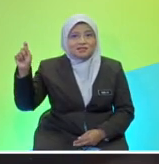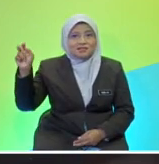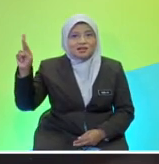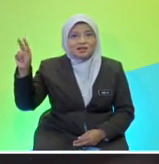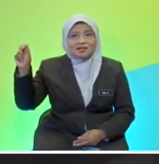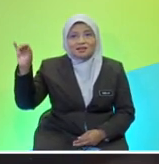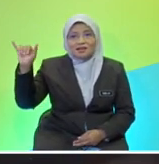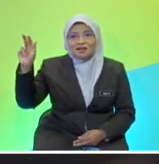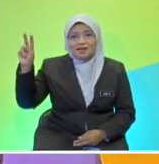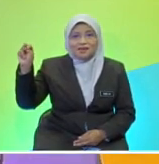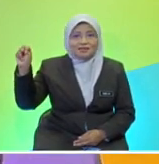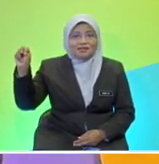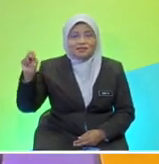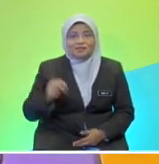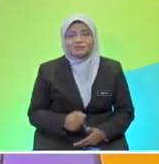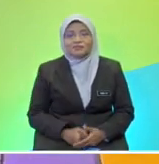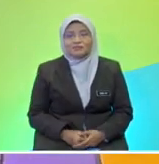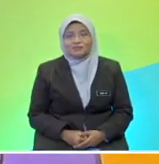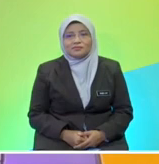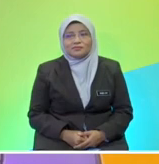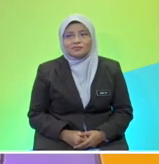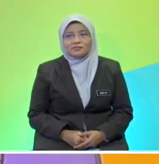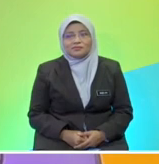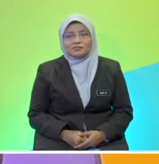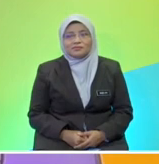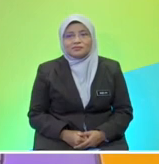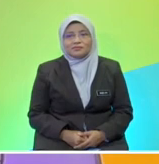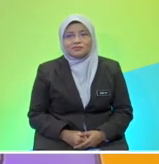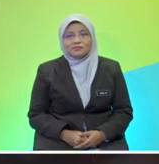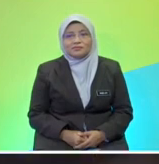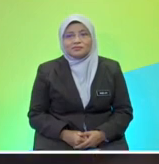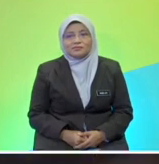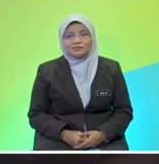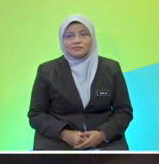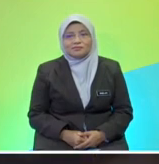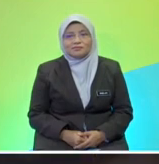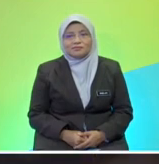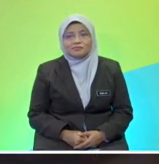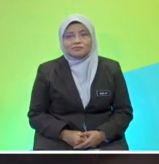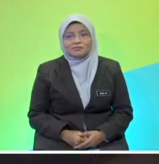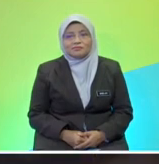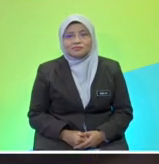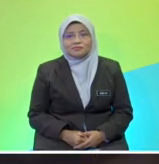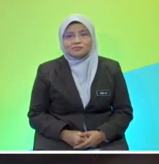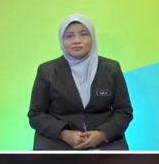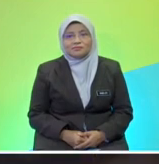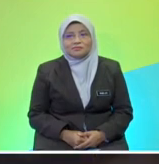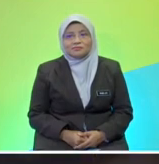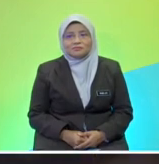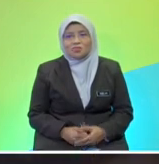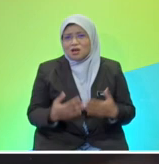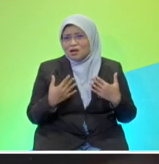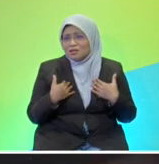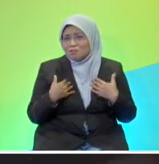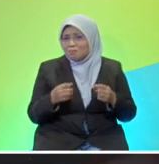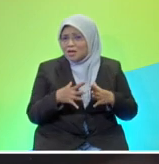I think those are the toys that we have already learned today, right, teacher? Yeah. Ah, so this is interesting. So many toys to remember, so many toys